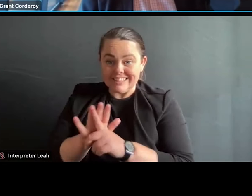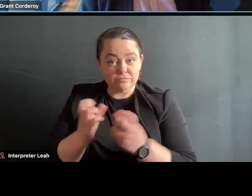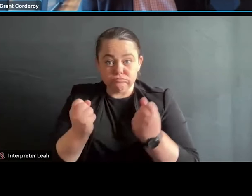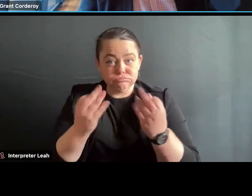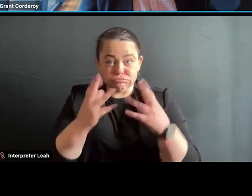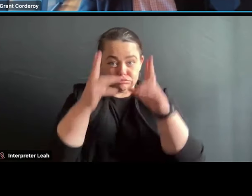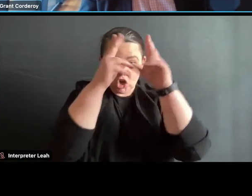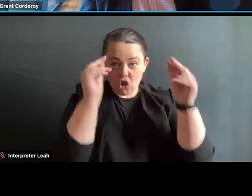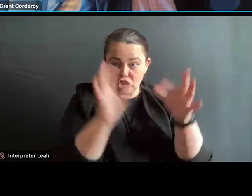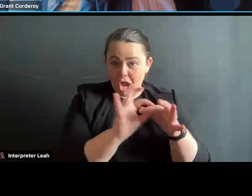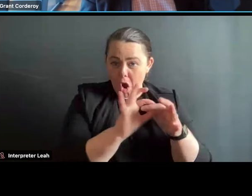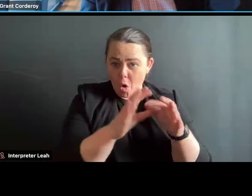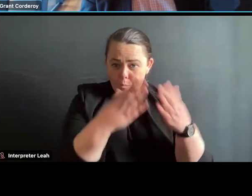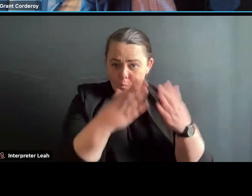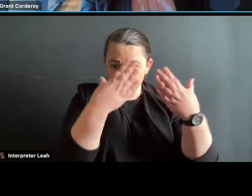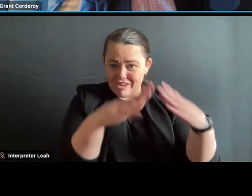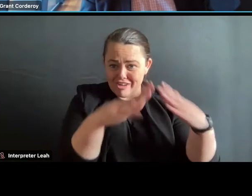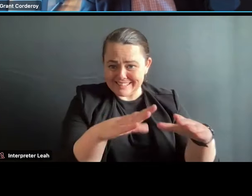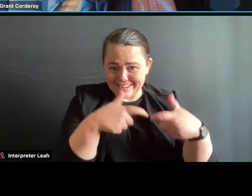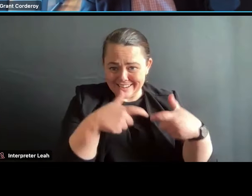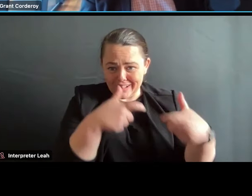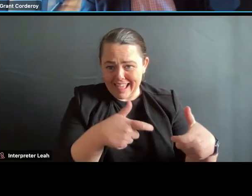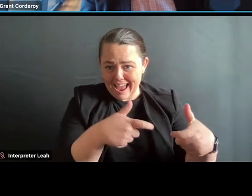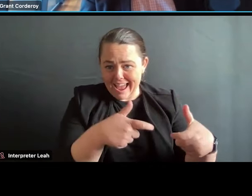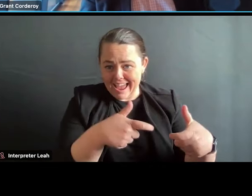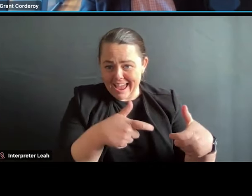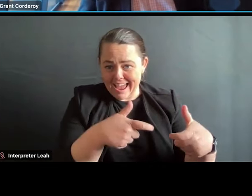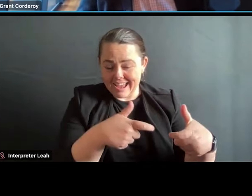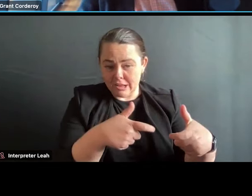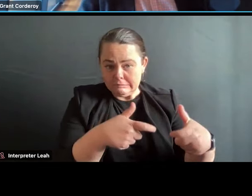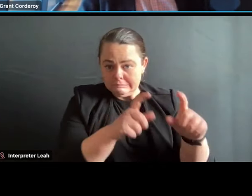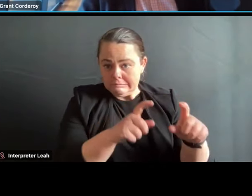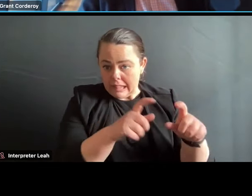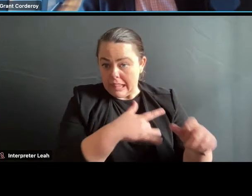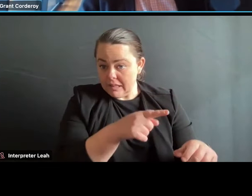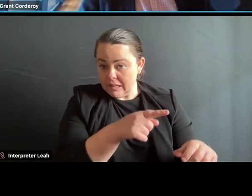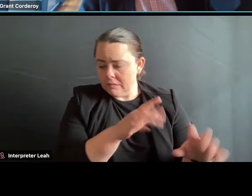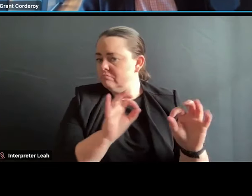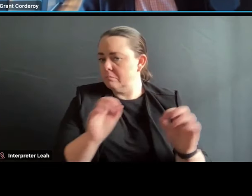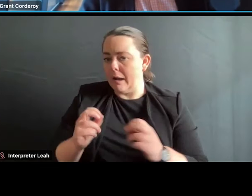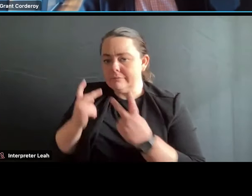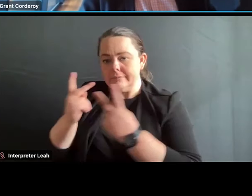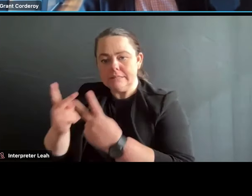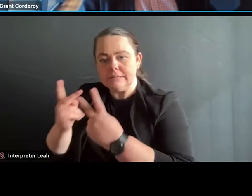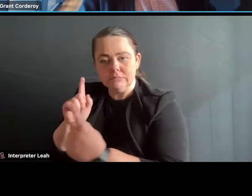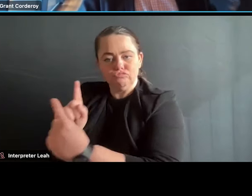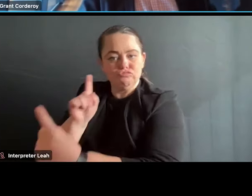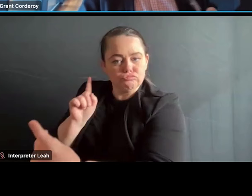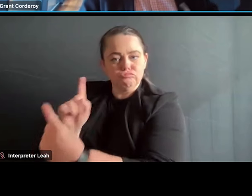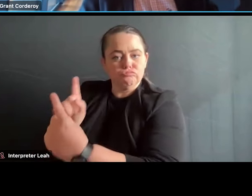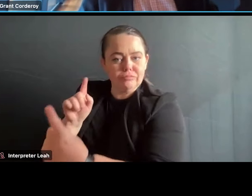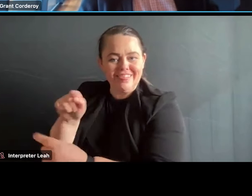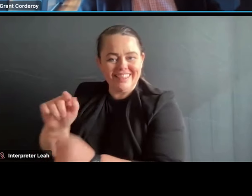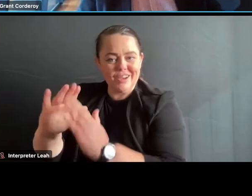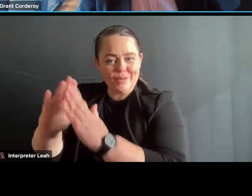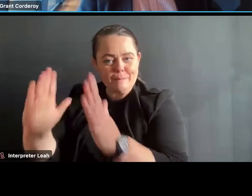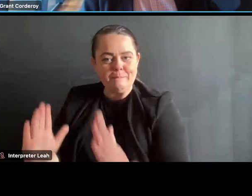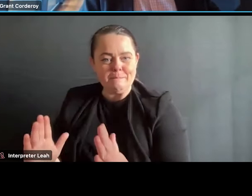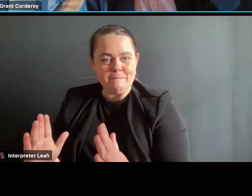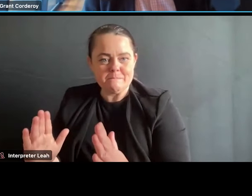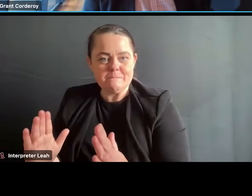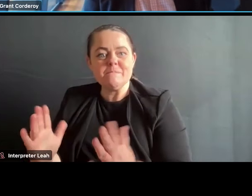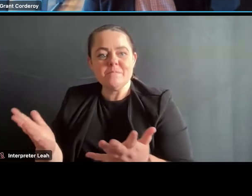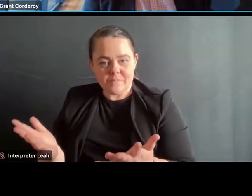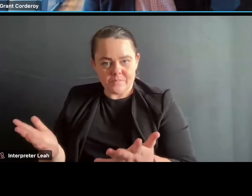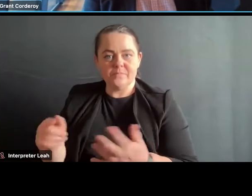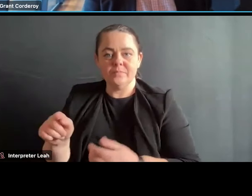in, is a very similar basis to exactly how we've done this. The look and feel of this looks a lot like the data